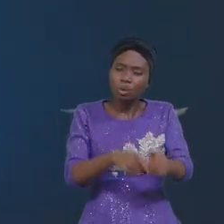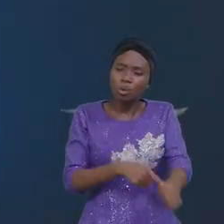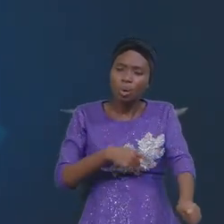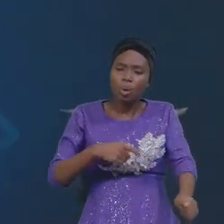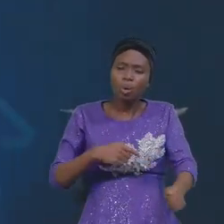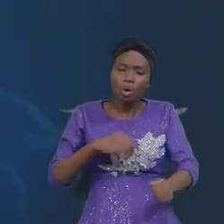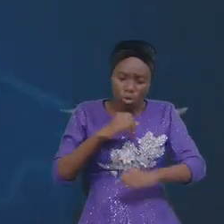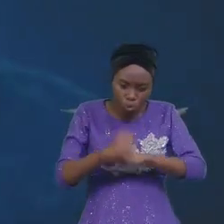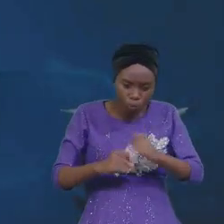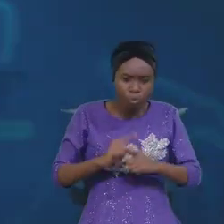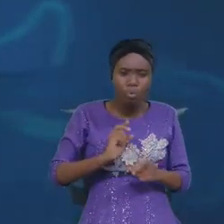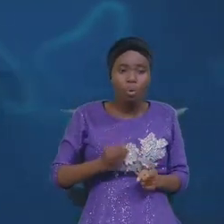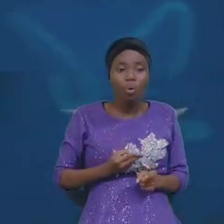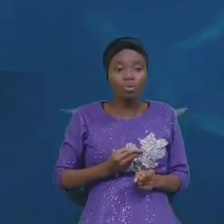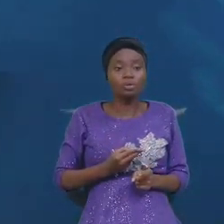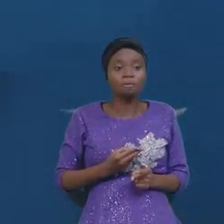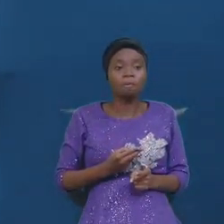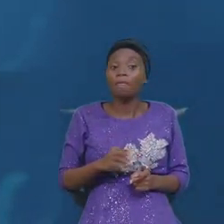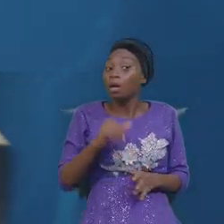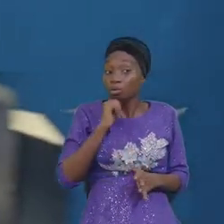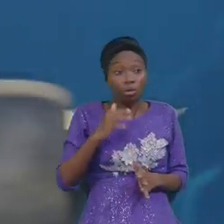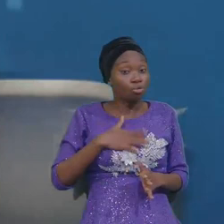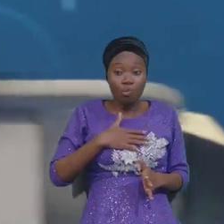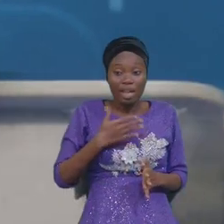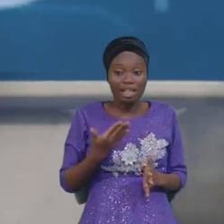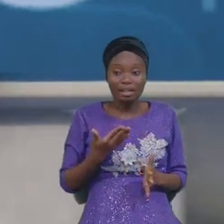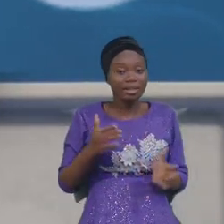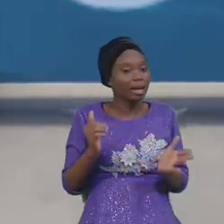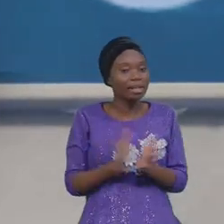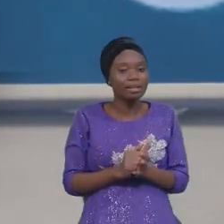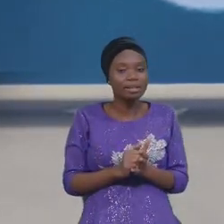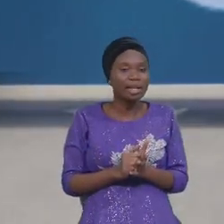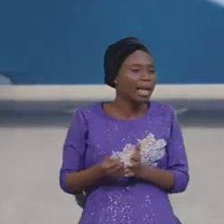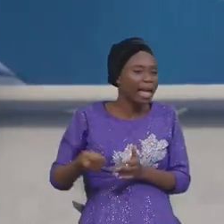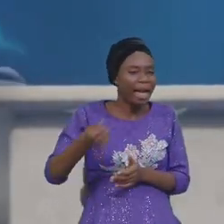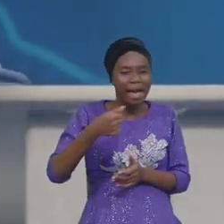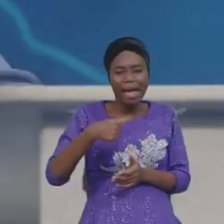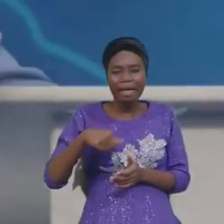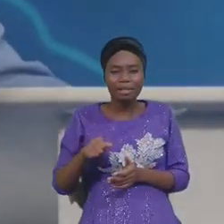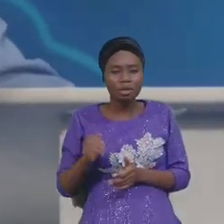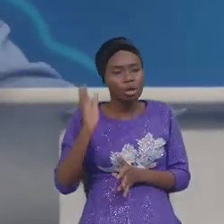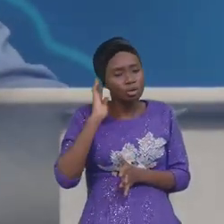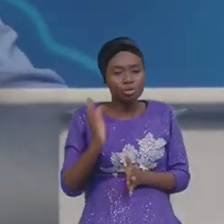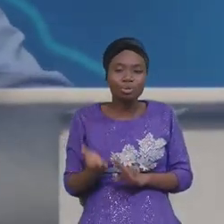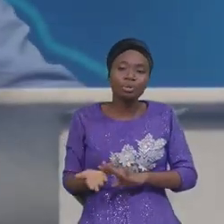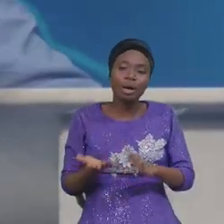what? Not willing that any should perish. He